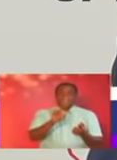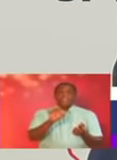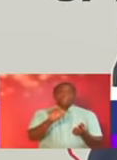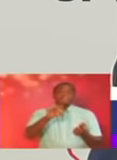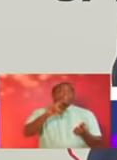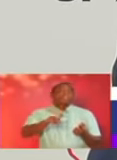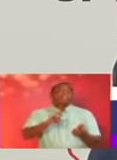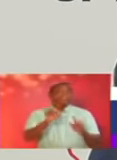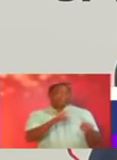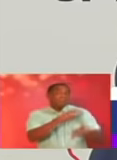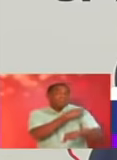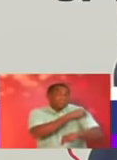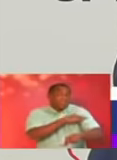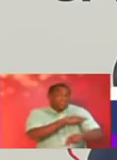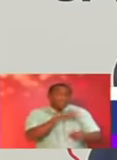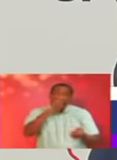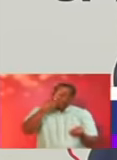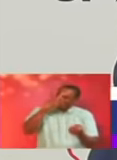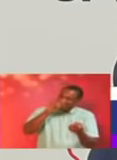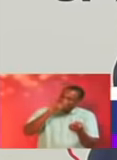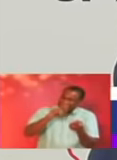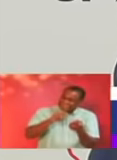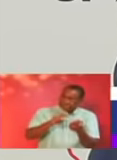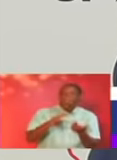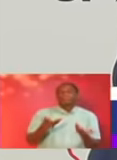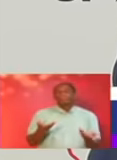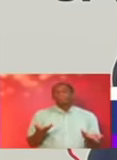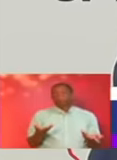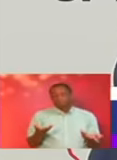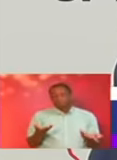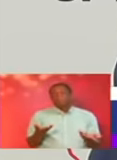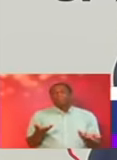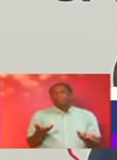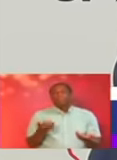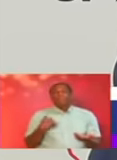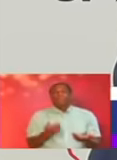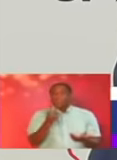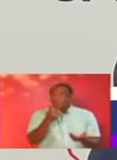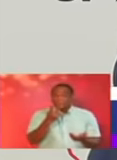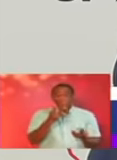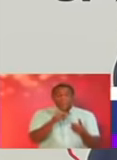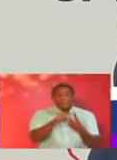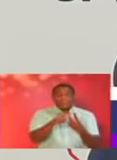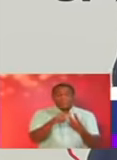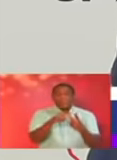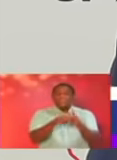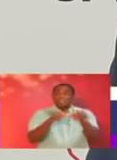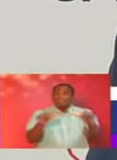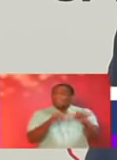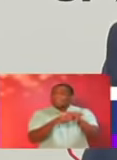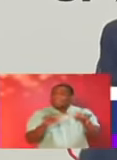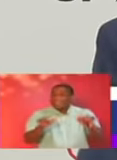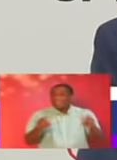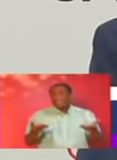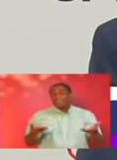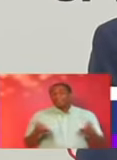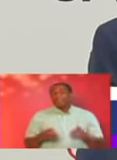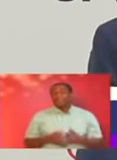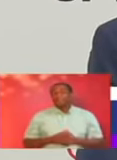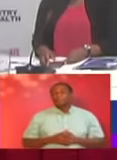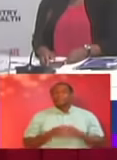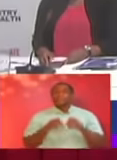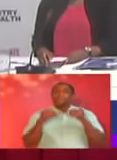WHO vaccines in general, and we have 2 of those now simultaneously, get vaccinated. I will turn over